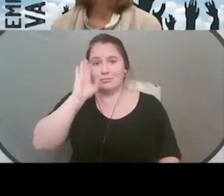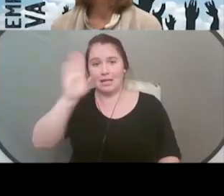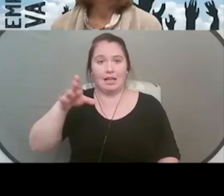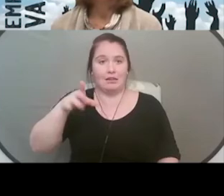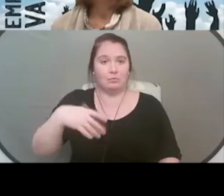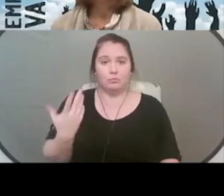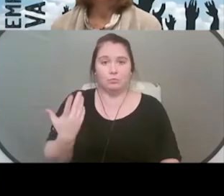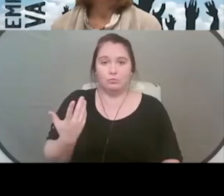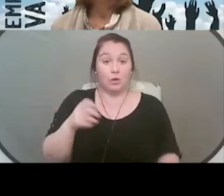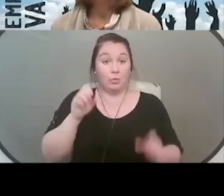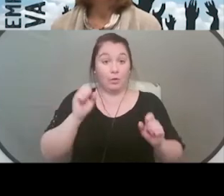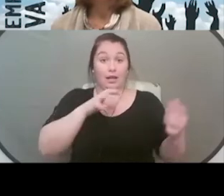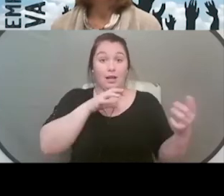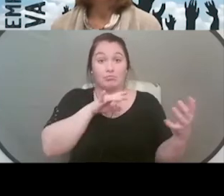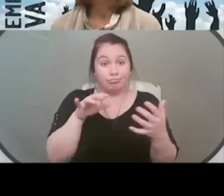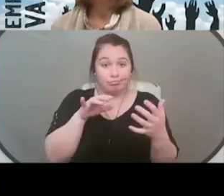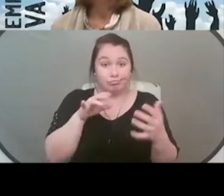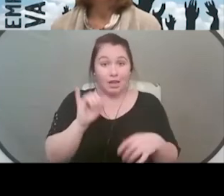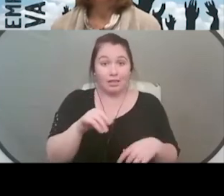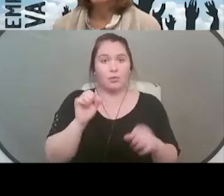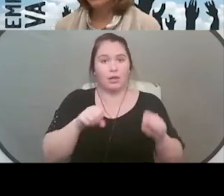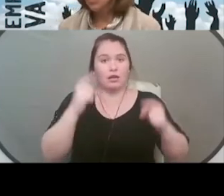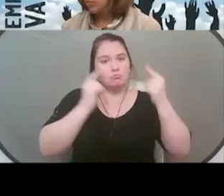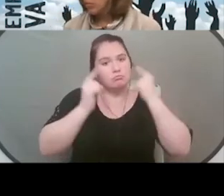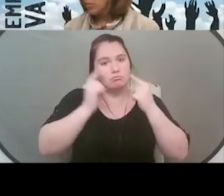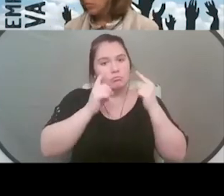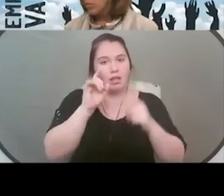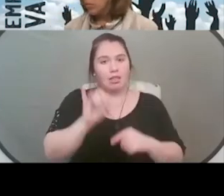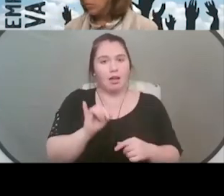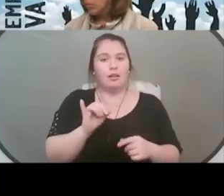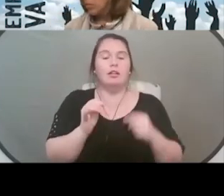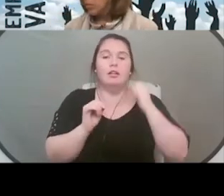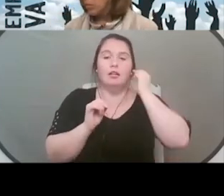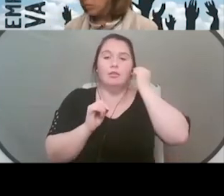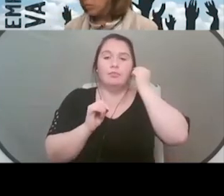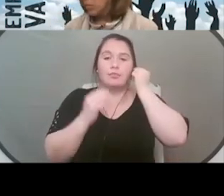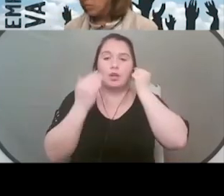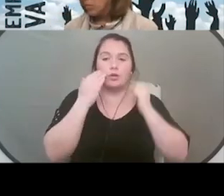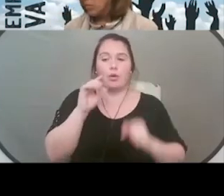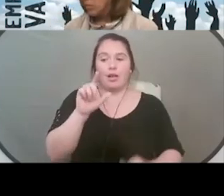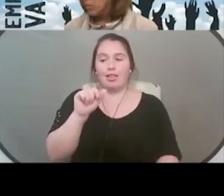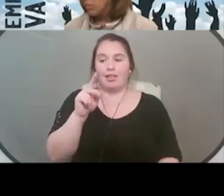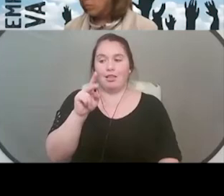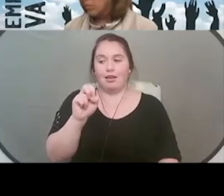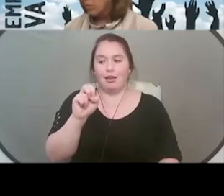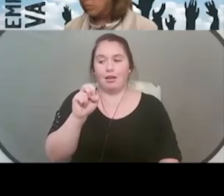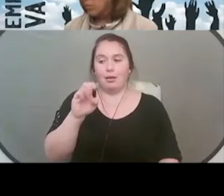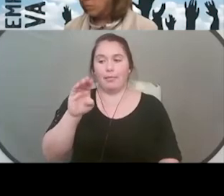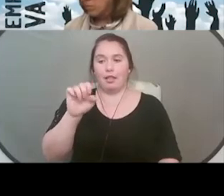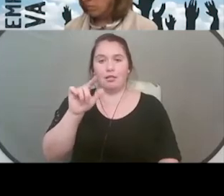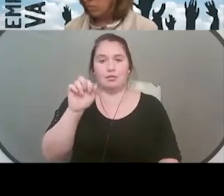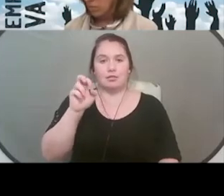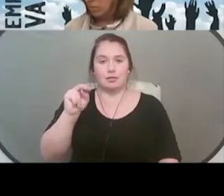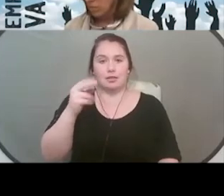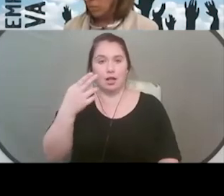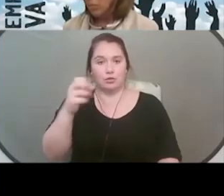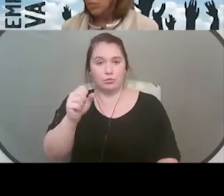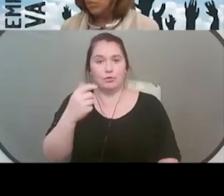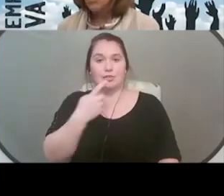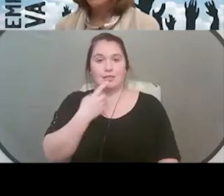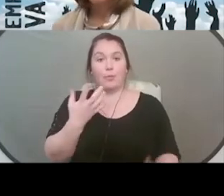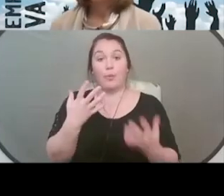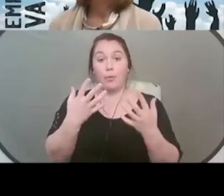can study that and think about that. I know one of the things we did at Lake Belton High School was we wanted a